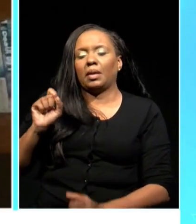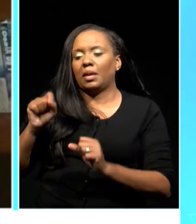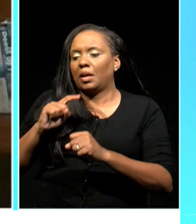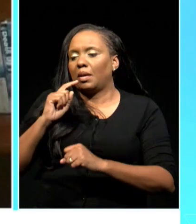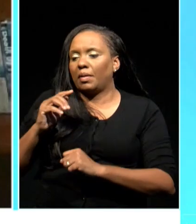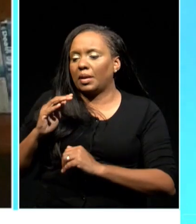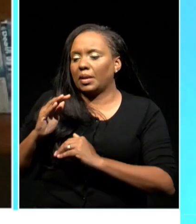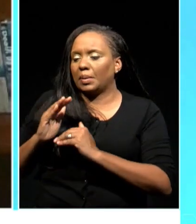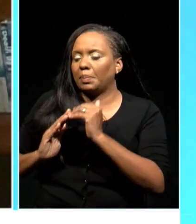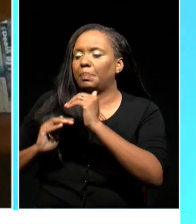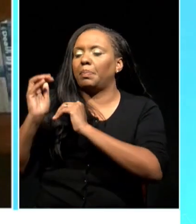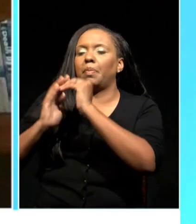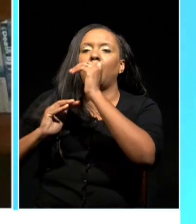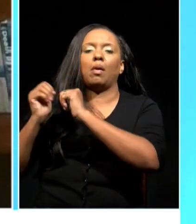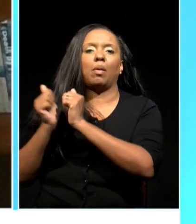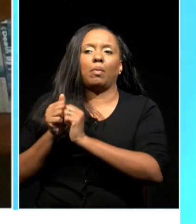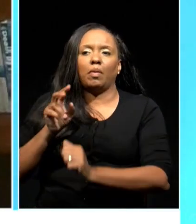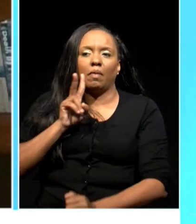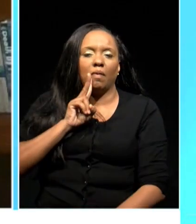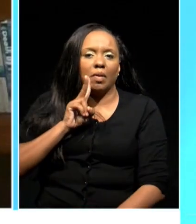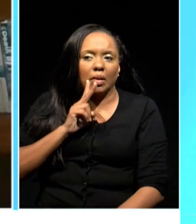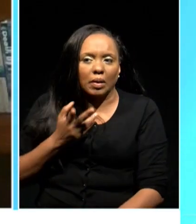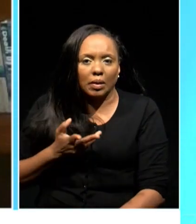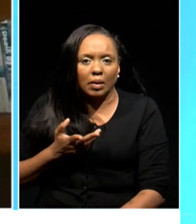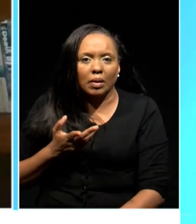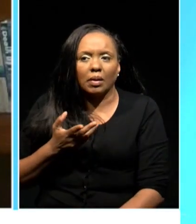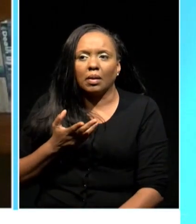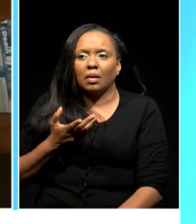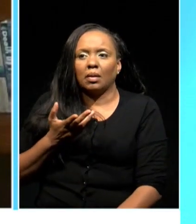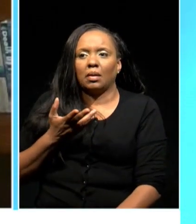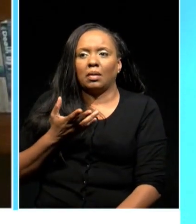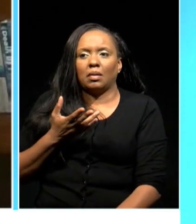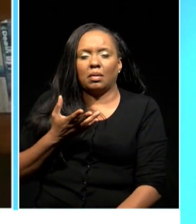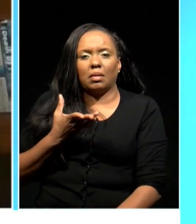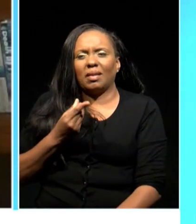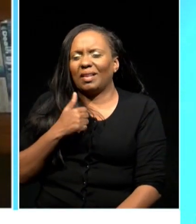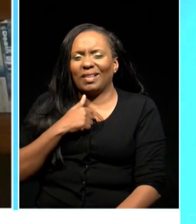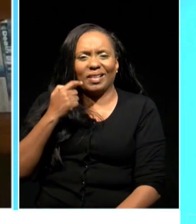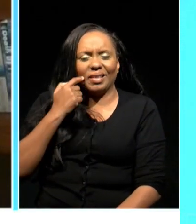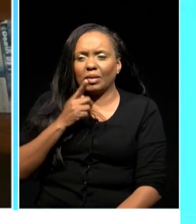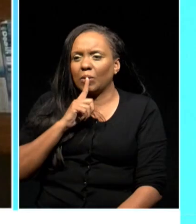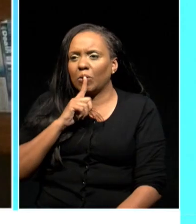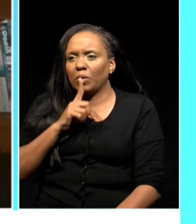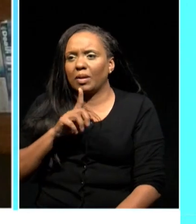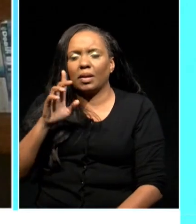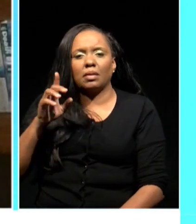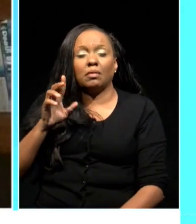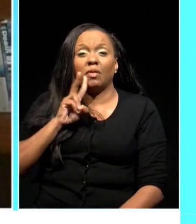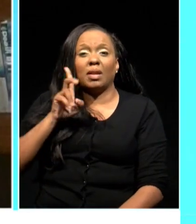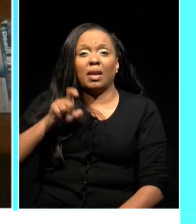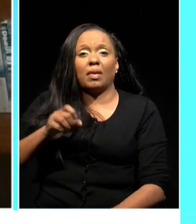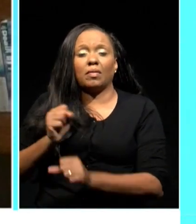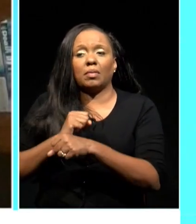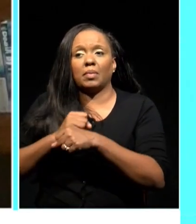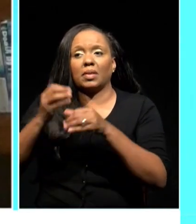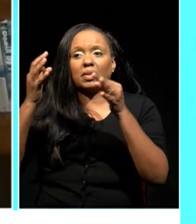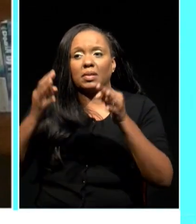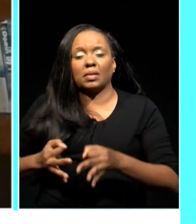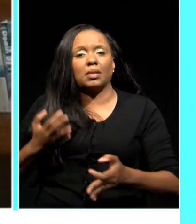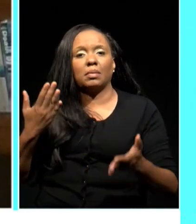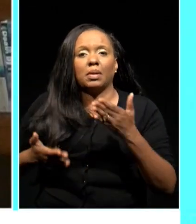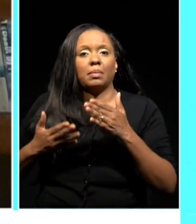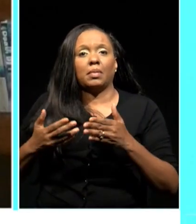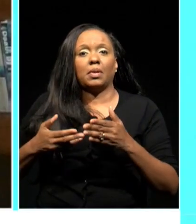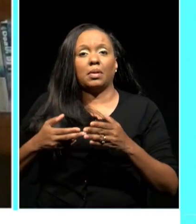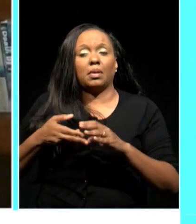that whole notion of sitting down in a meeting and coming out. She has to make the decision that she should offer her